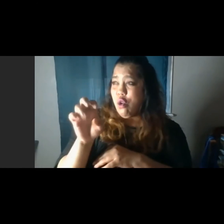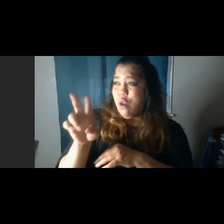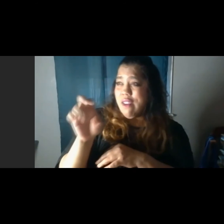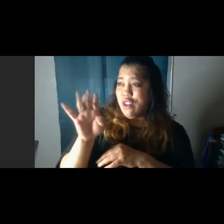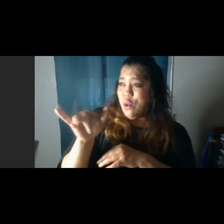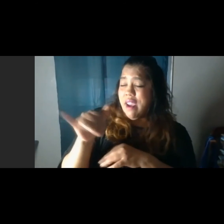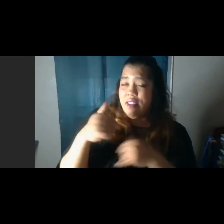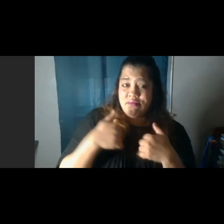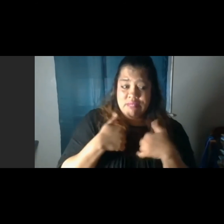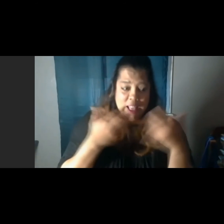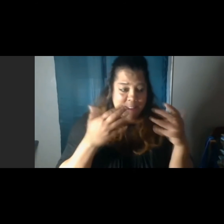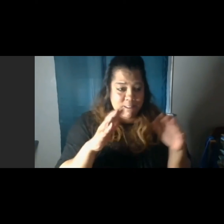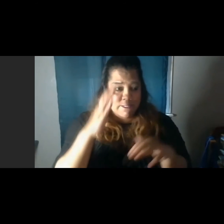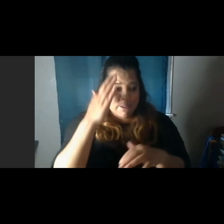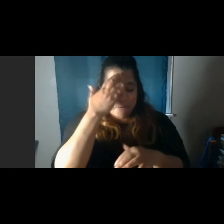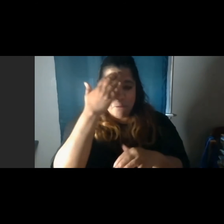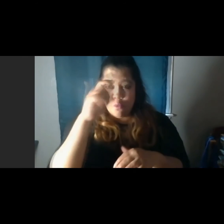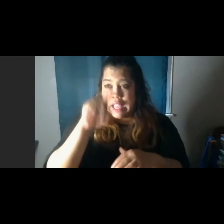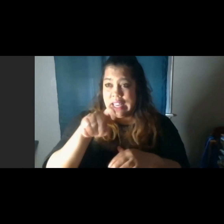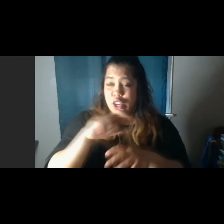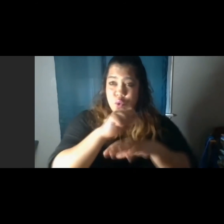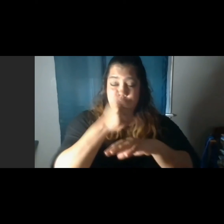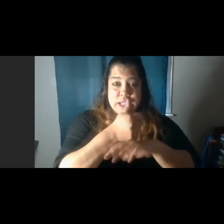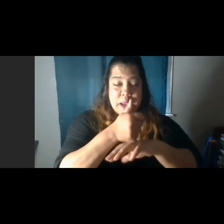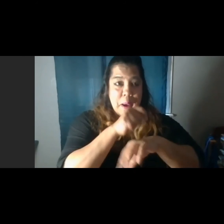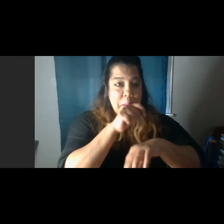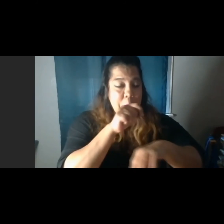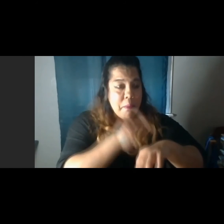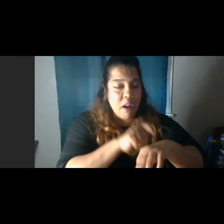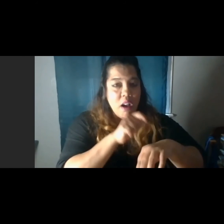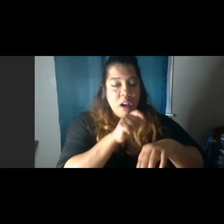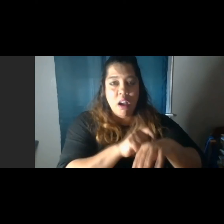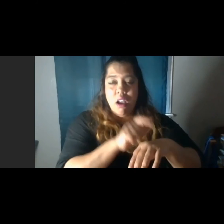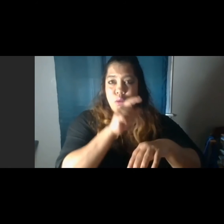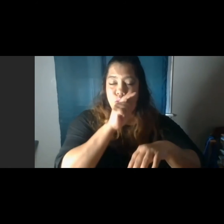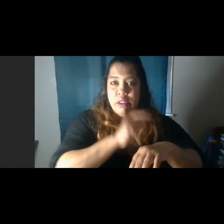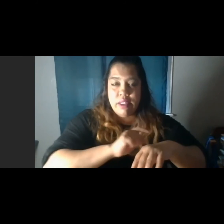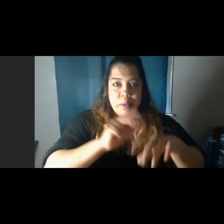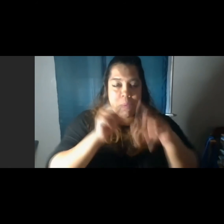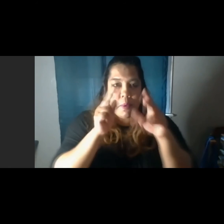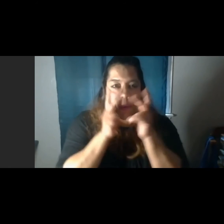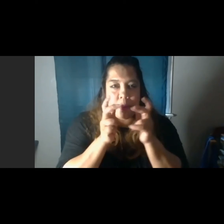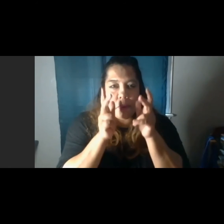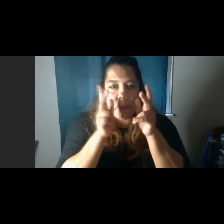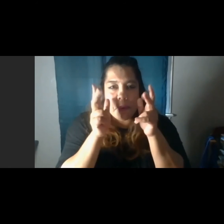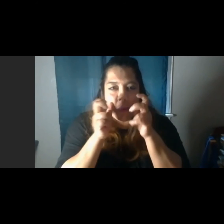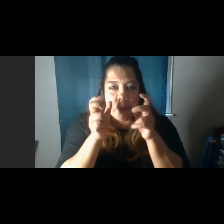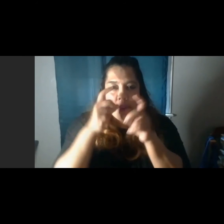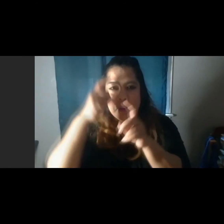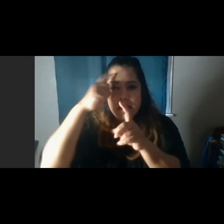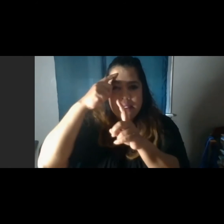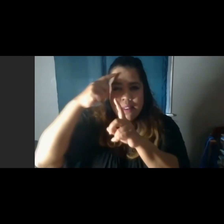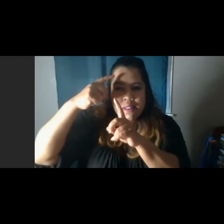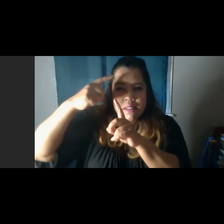to have to take the time to let all of that just continue to wash over me, because it's right on time for